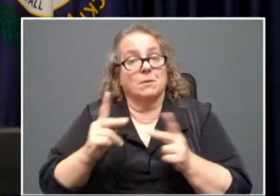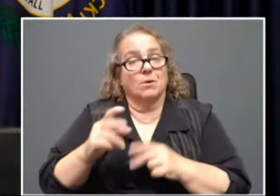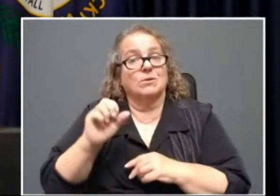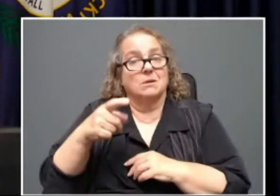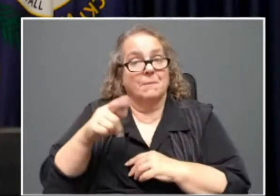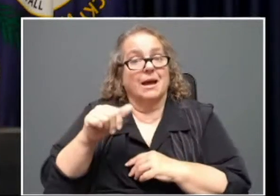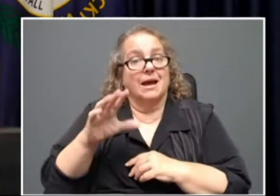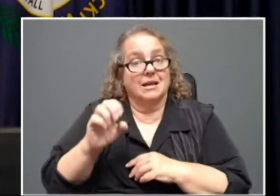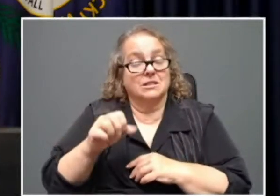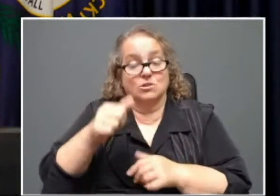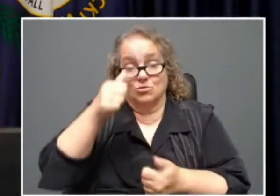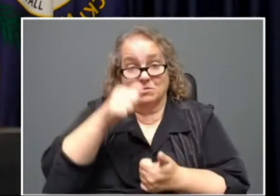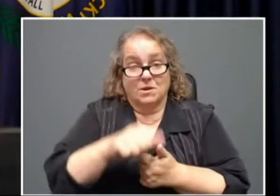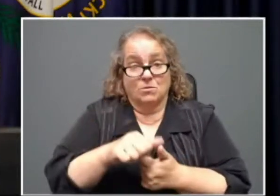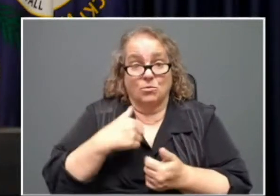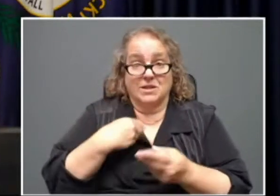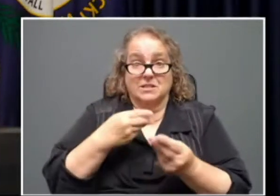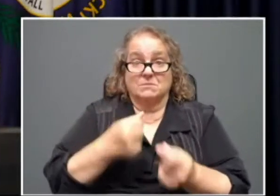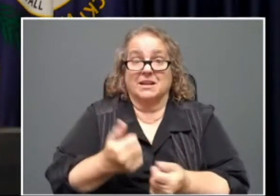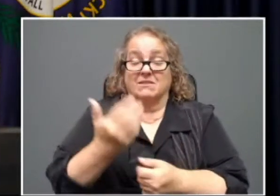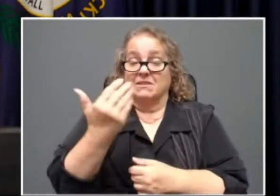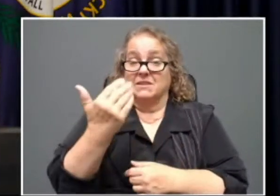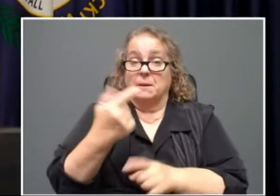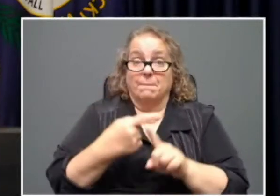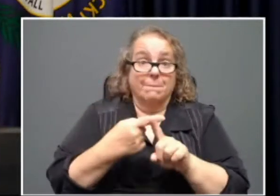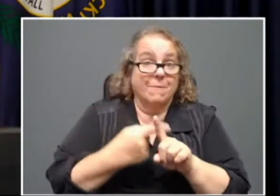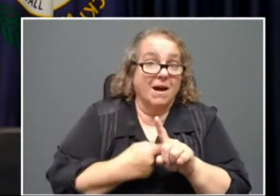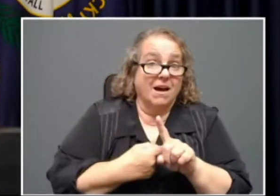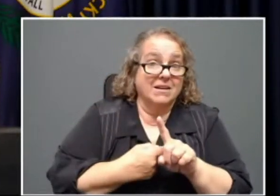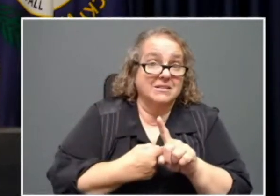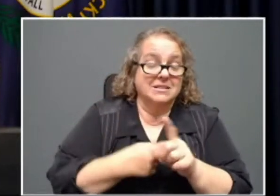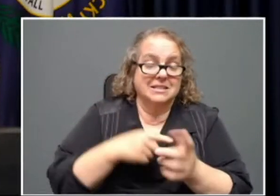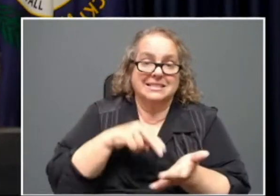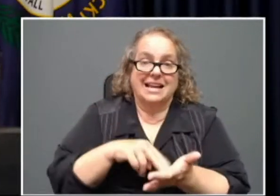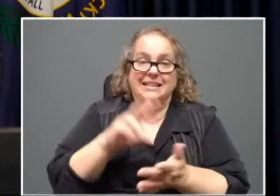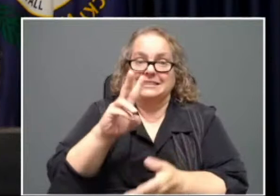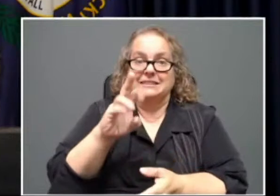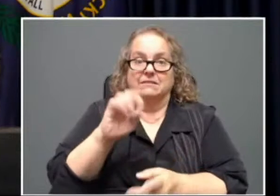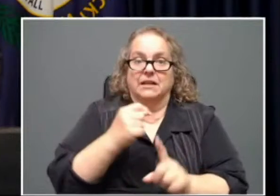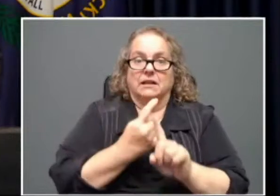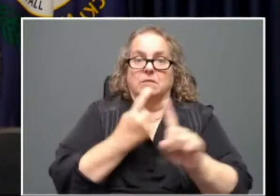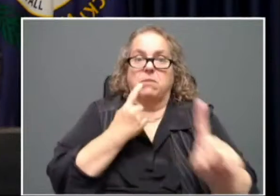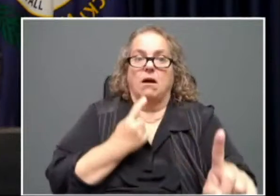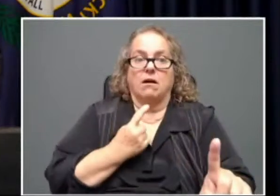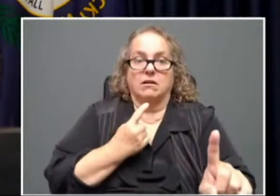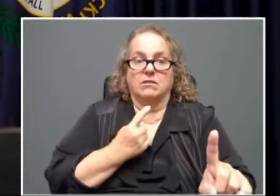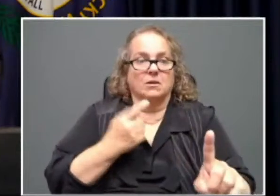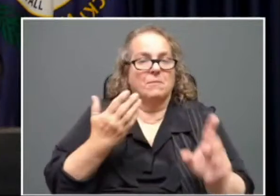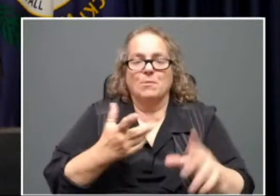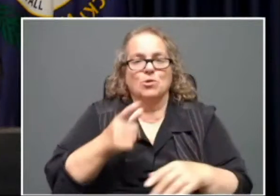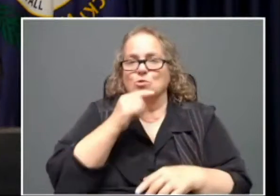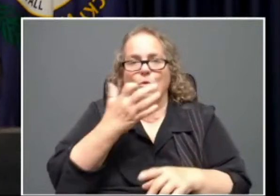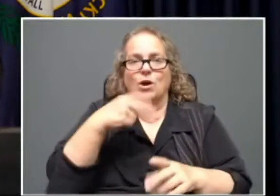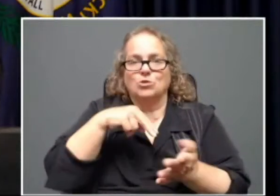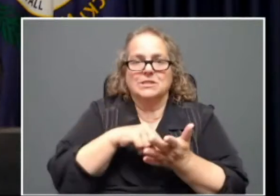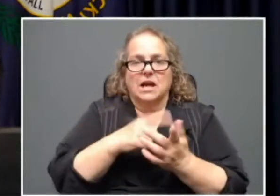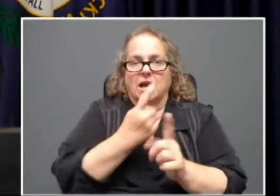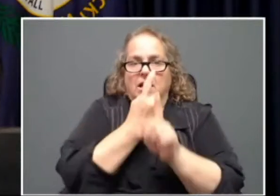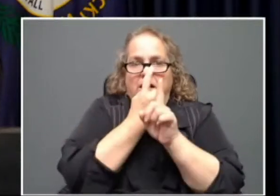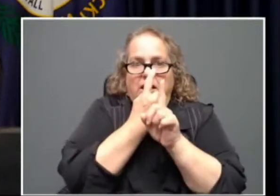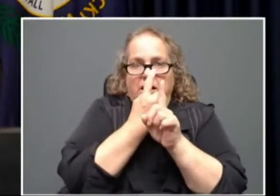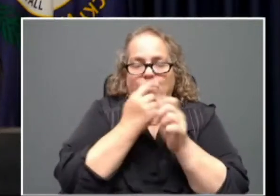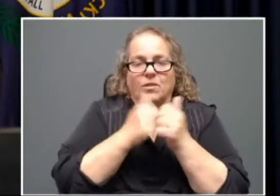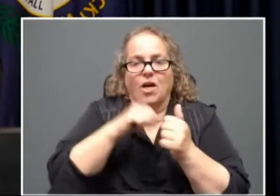spent 14 months, 15 months standing 6 feet apart. You might not want to stand a foot from somebody else, both for their own